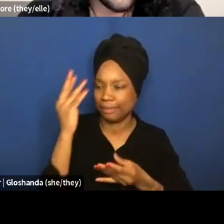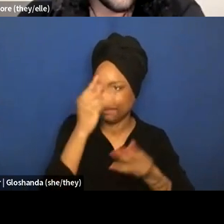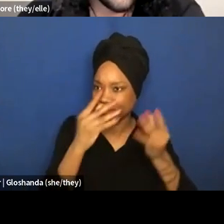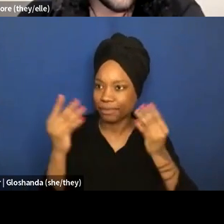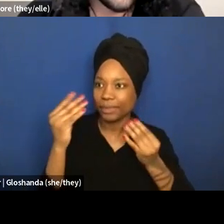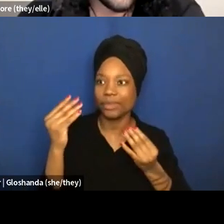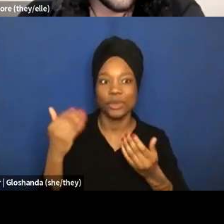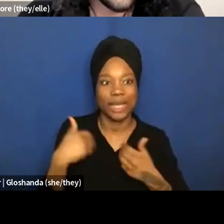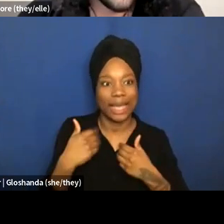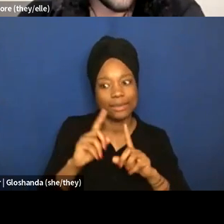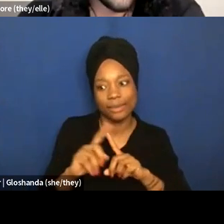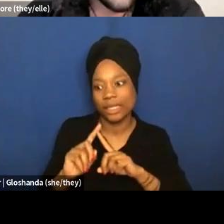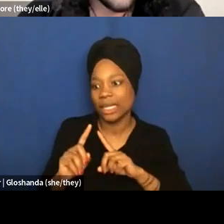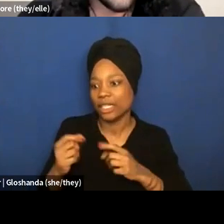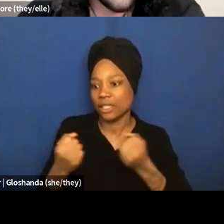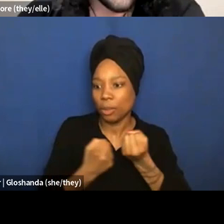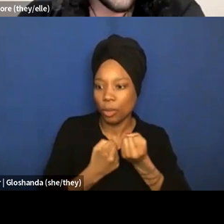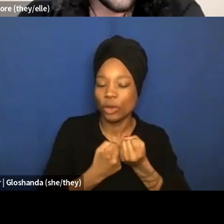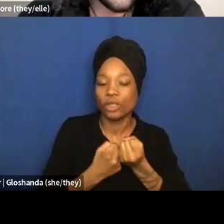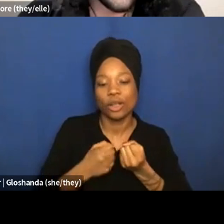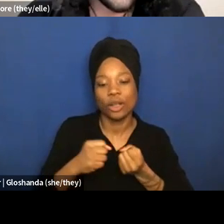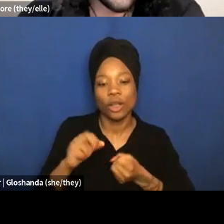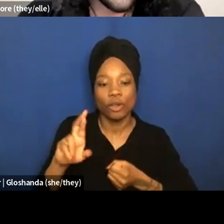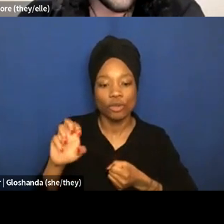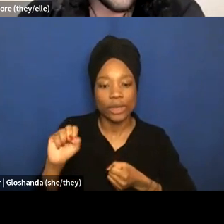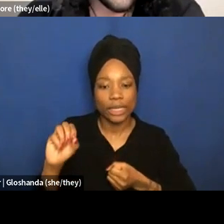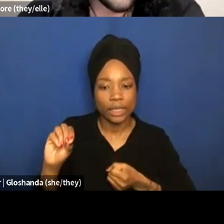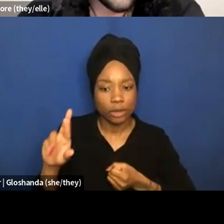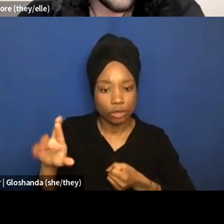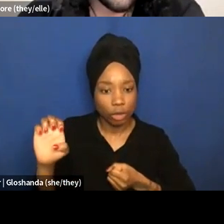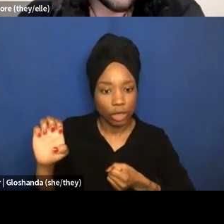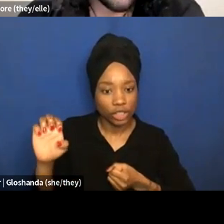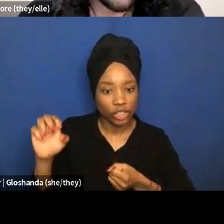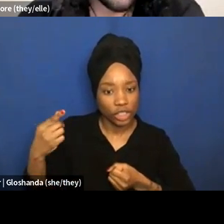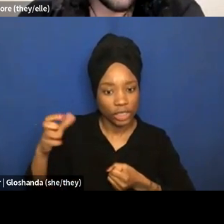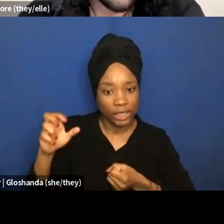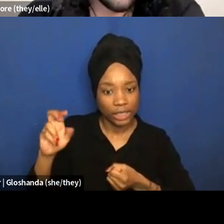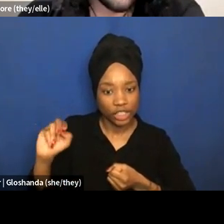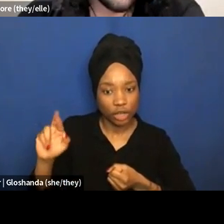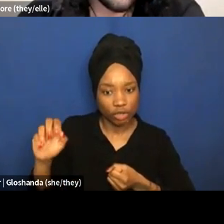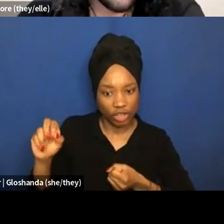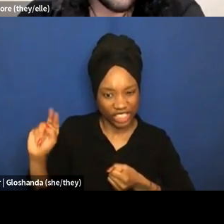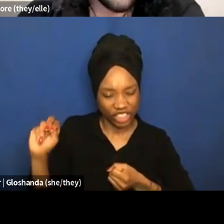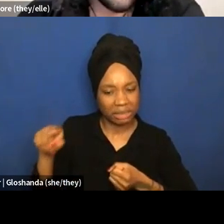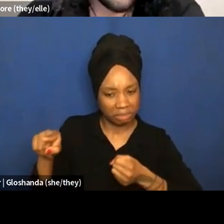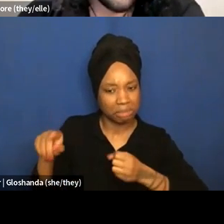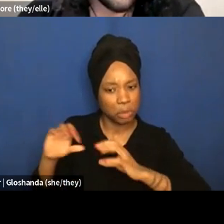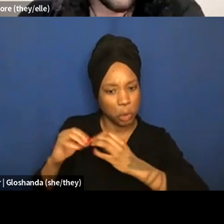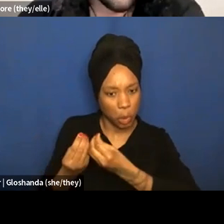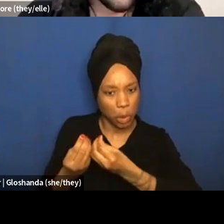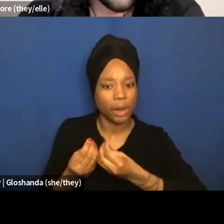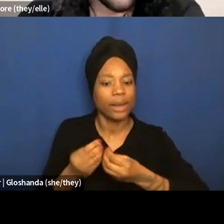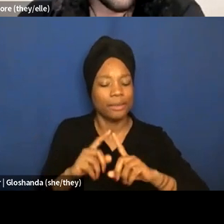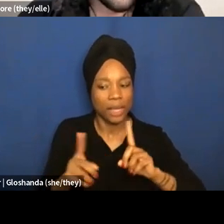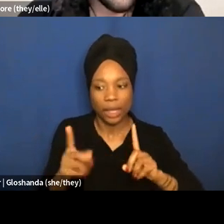wonderful support through resource generation, through other space, but absolutely the thinking through as to how